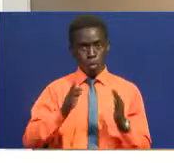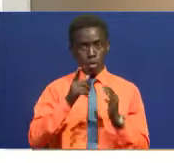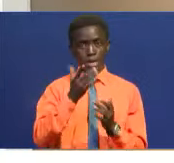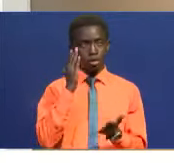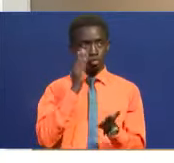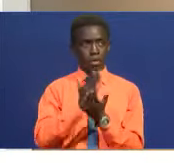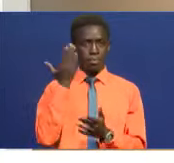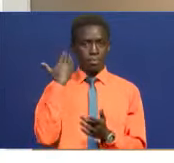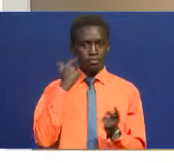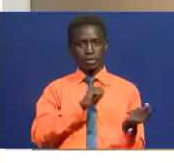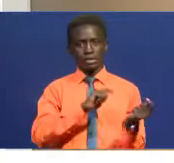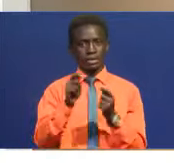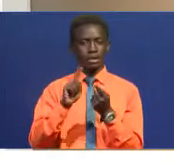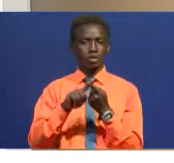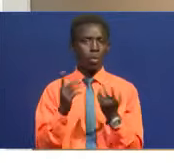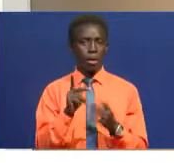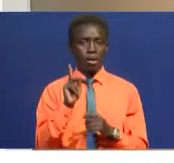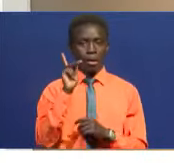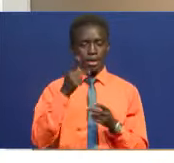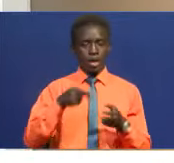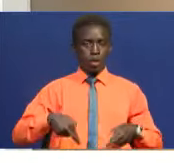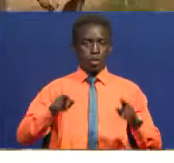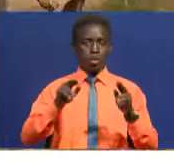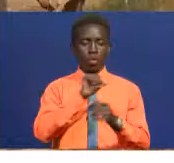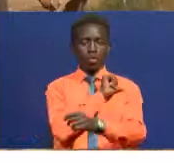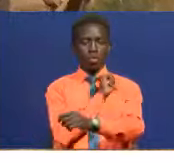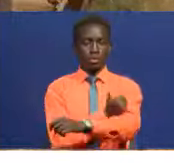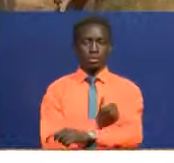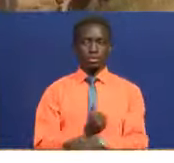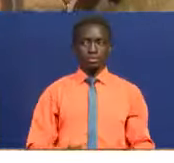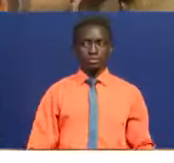transferred to the Kenya Rural Roads Authority.